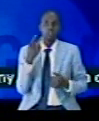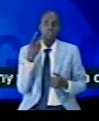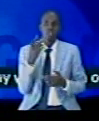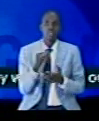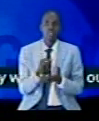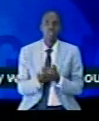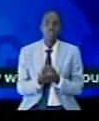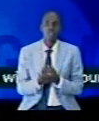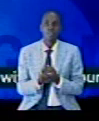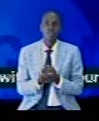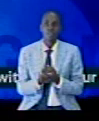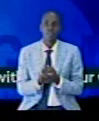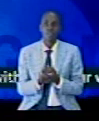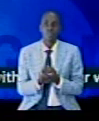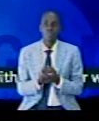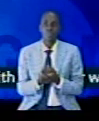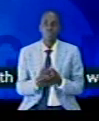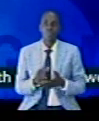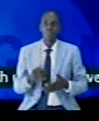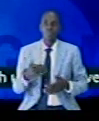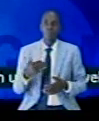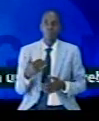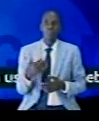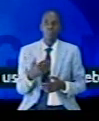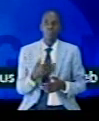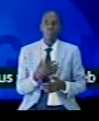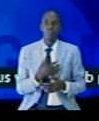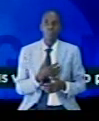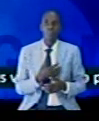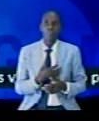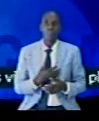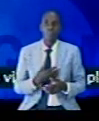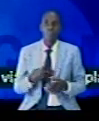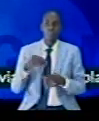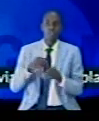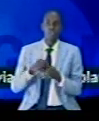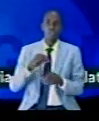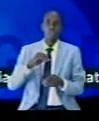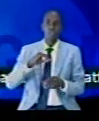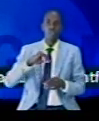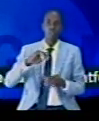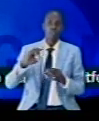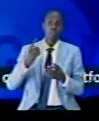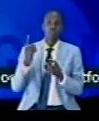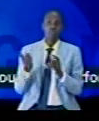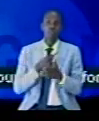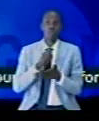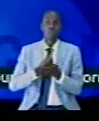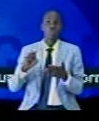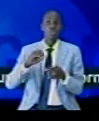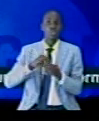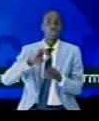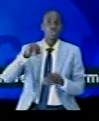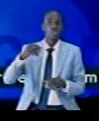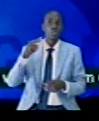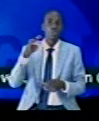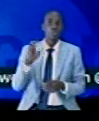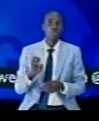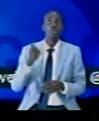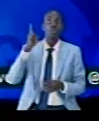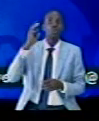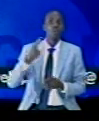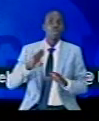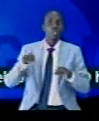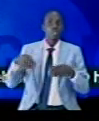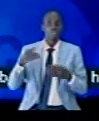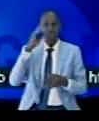April and May, and God being so good, in June, the very first week of June, God gave me a